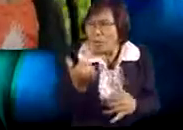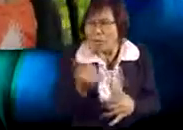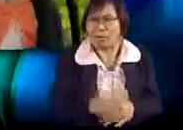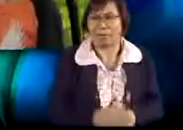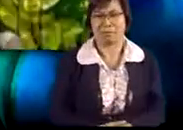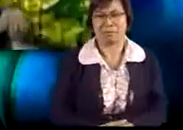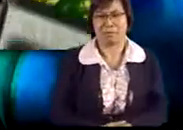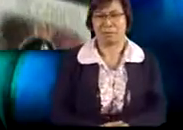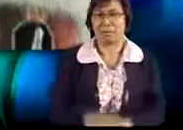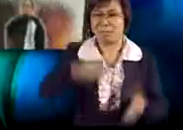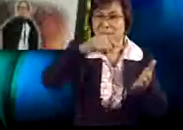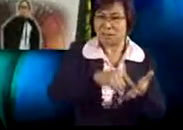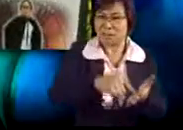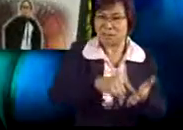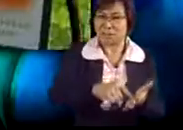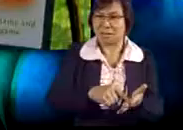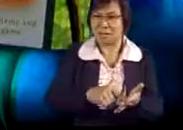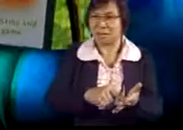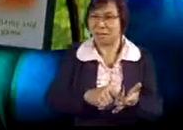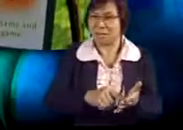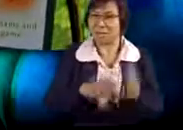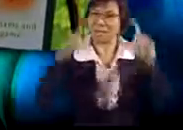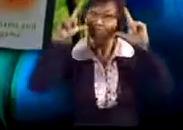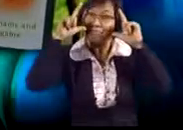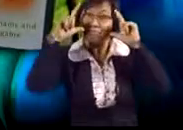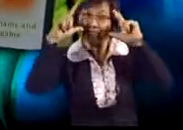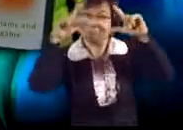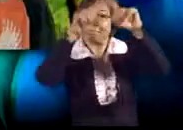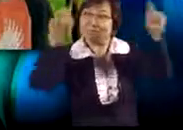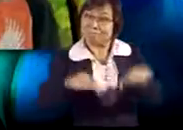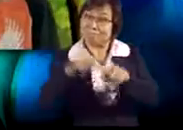why? This look familiar?